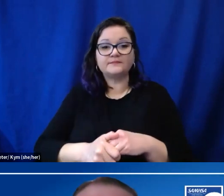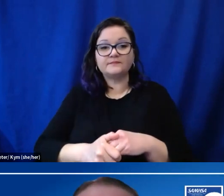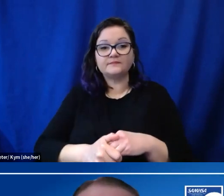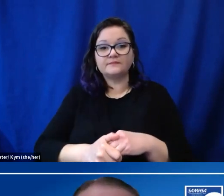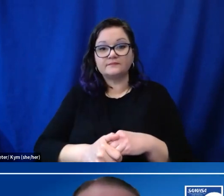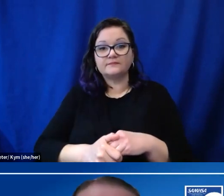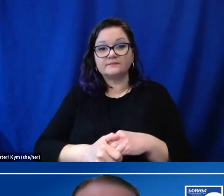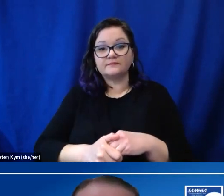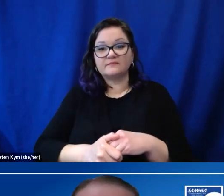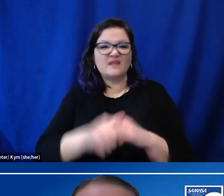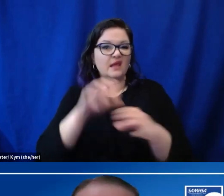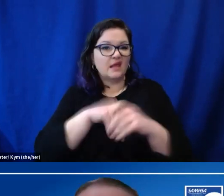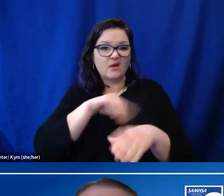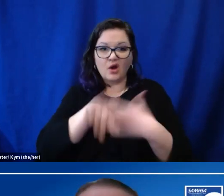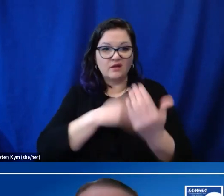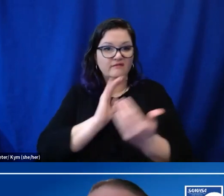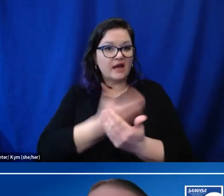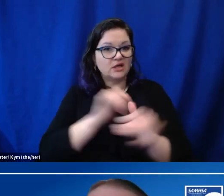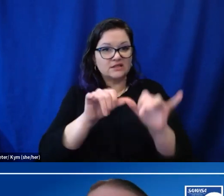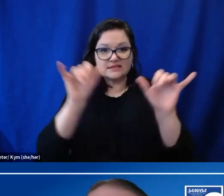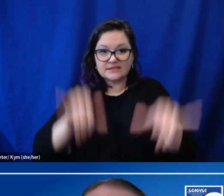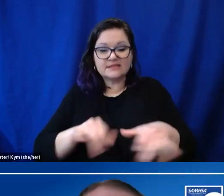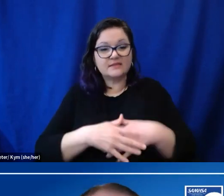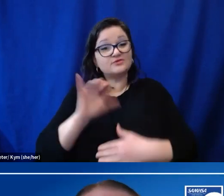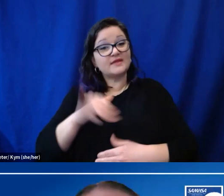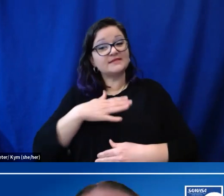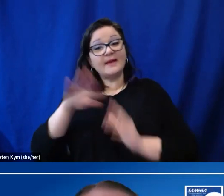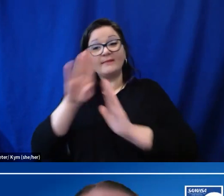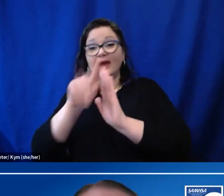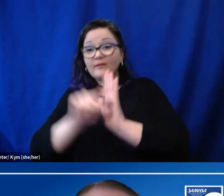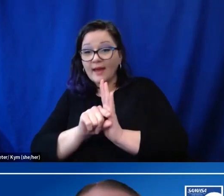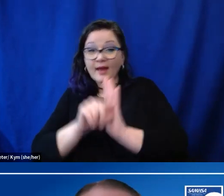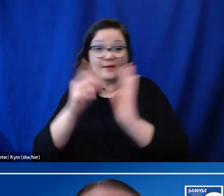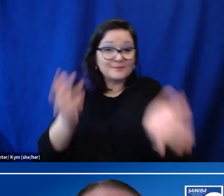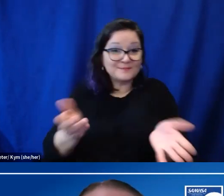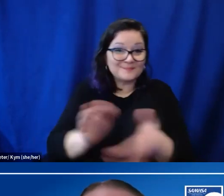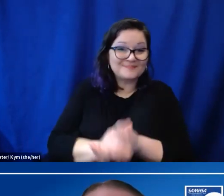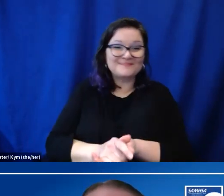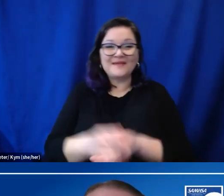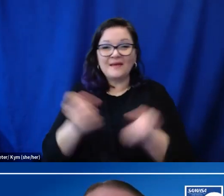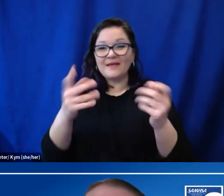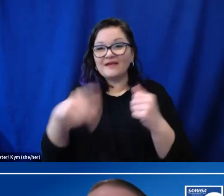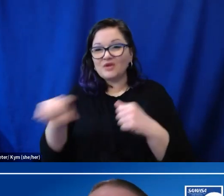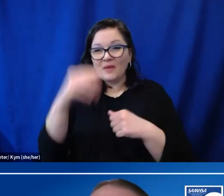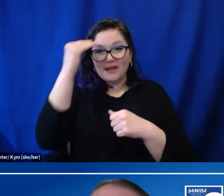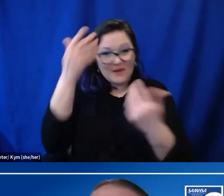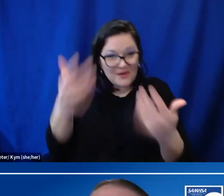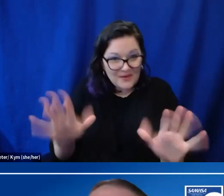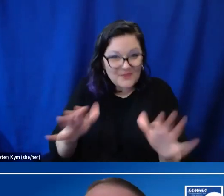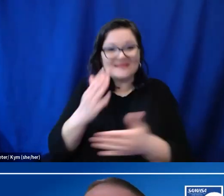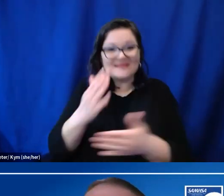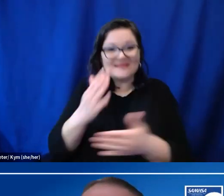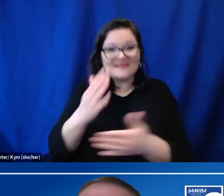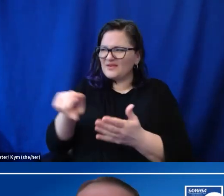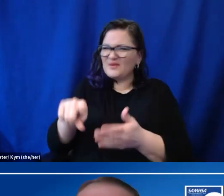all of our systems. So that's my background. And many of you I know, many of you I'm just beginning